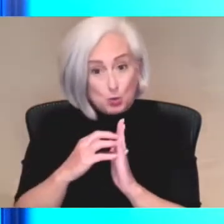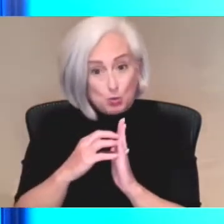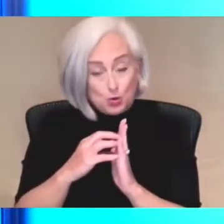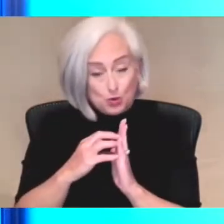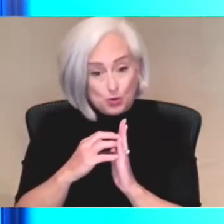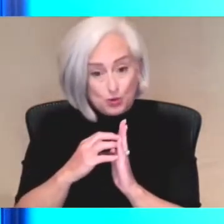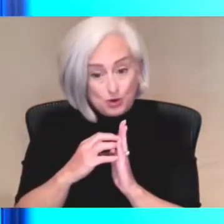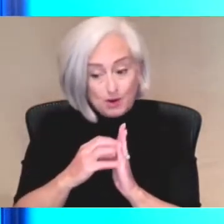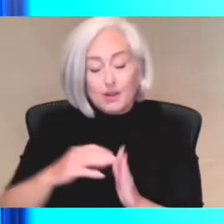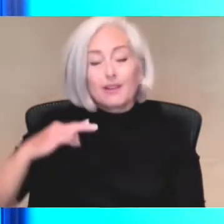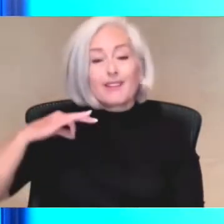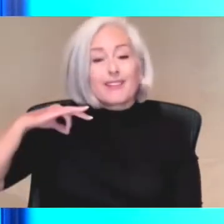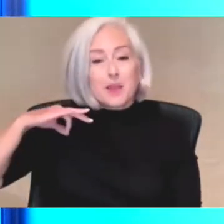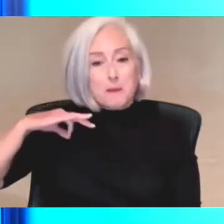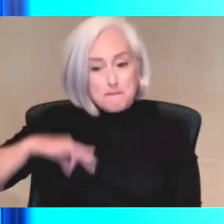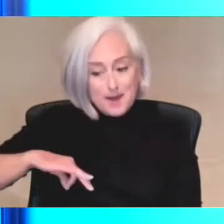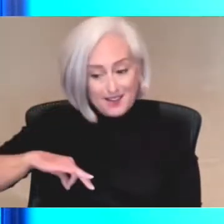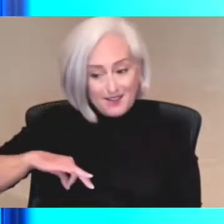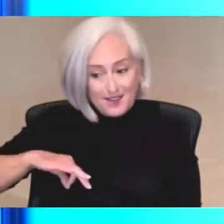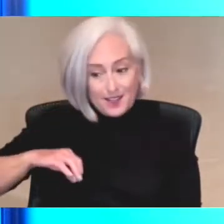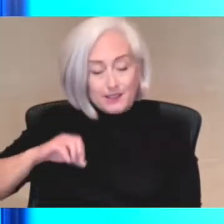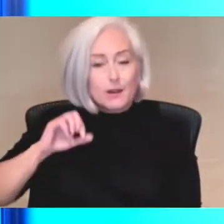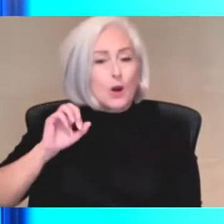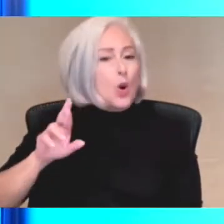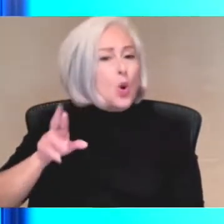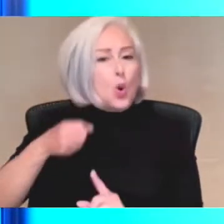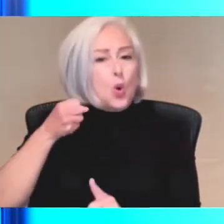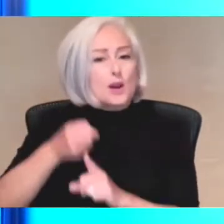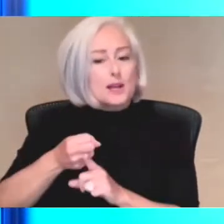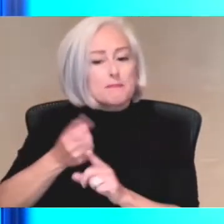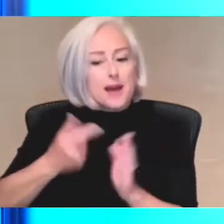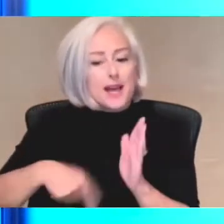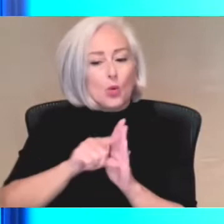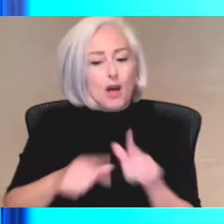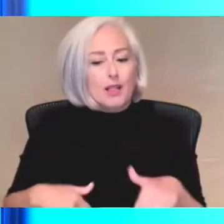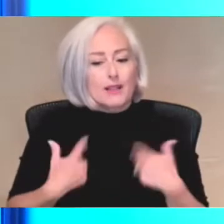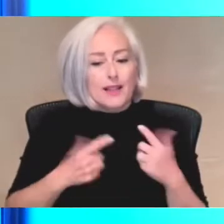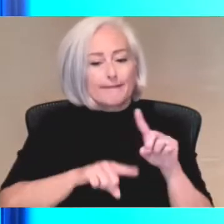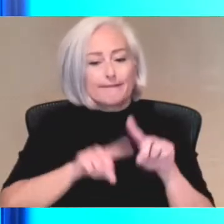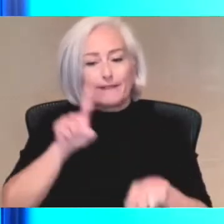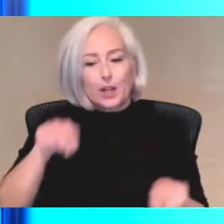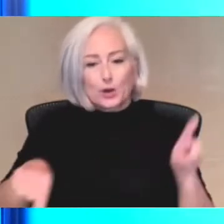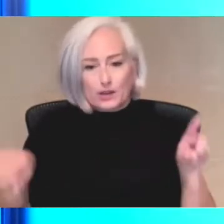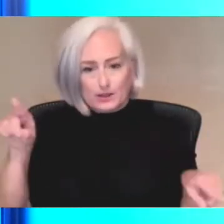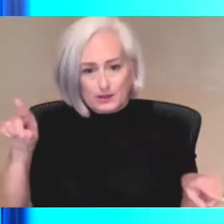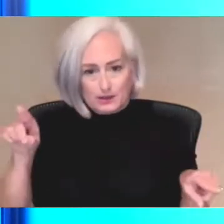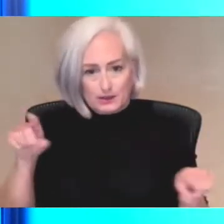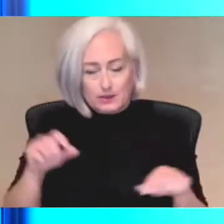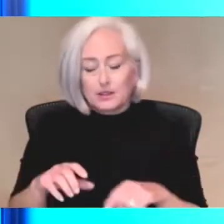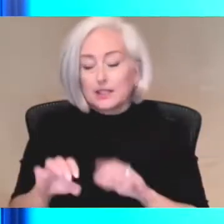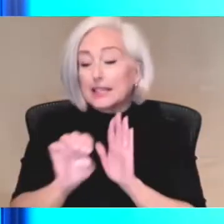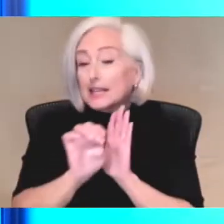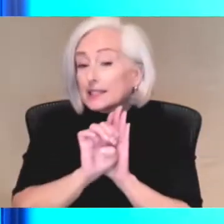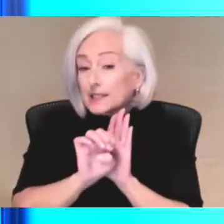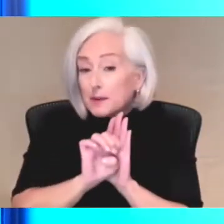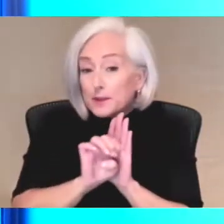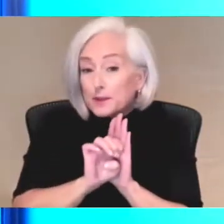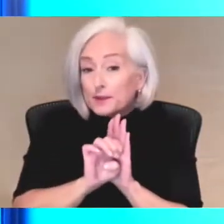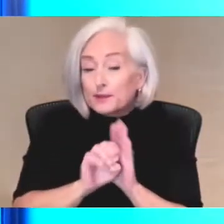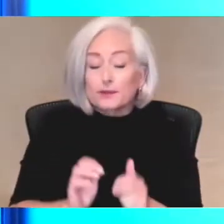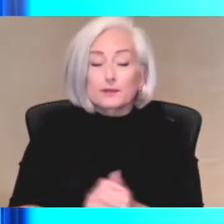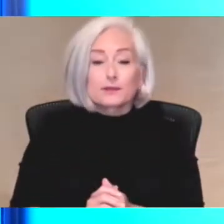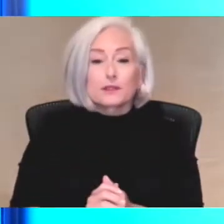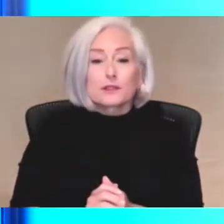benefits or impact on quality of life may be different. So, for instance, for a patient with a